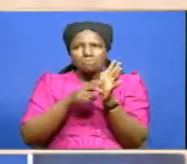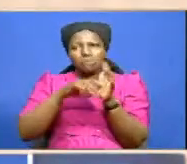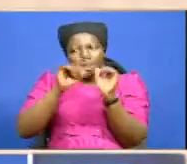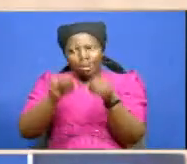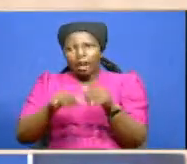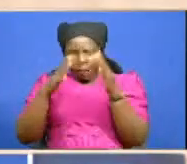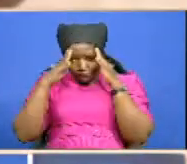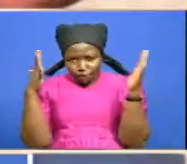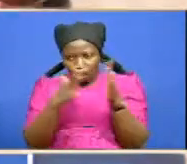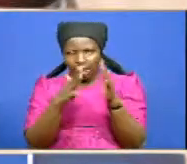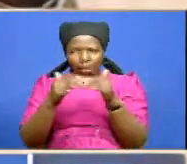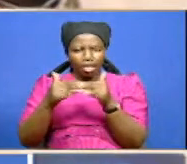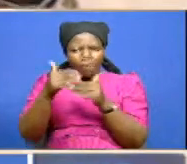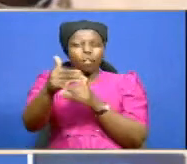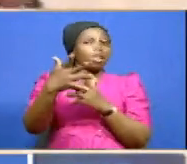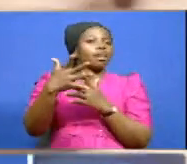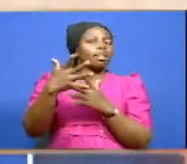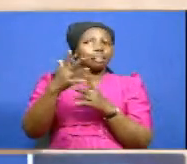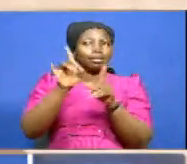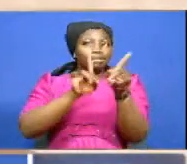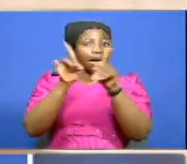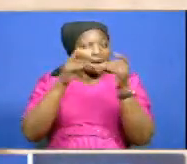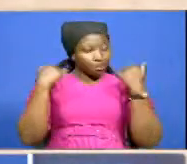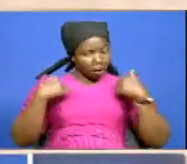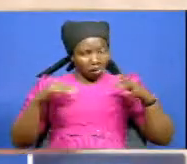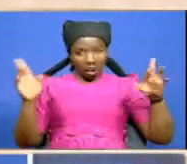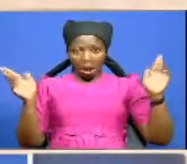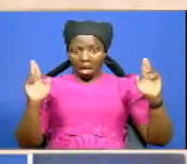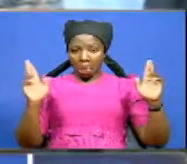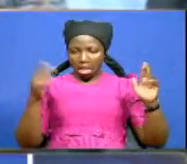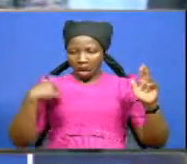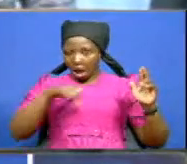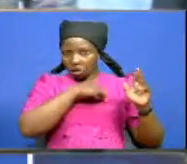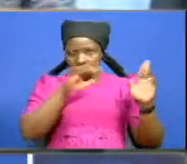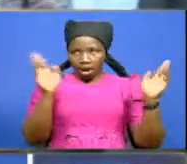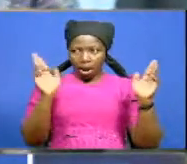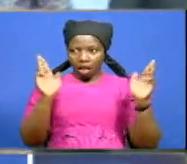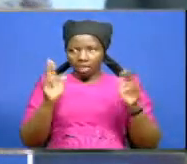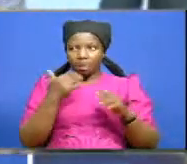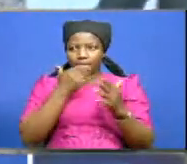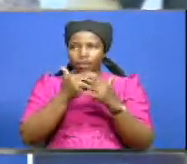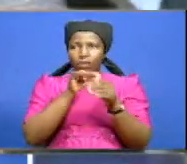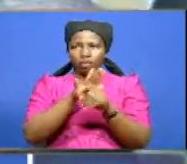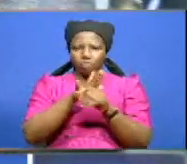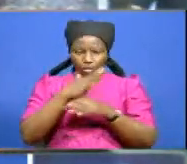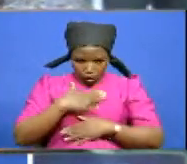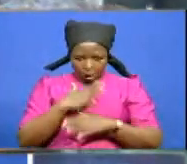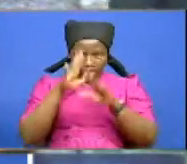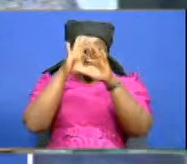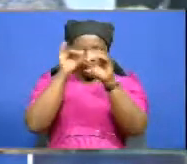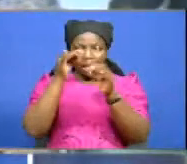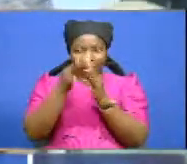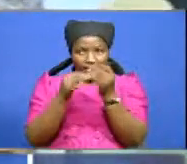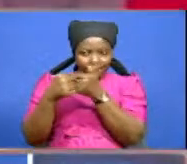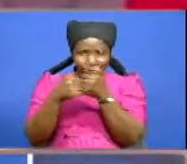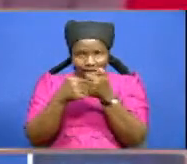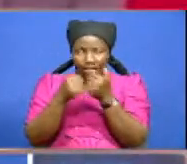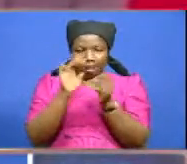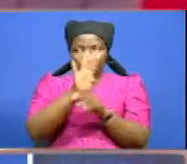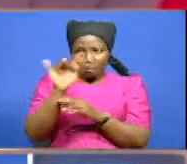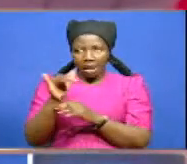hiyo safari ya mbele, I am ready. Na tuko tayari. If the challenges the BBI has